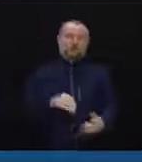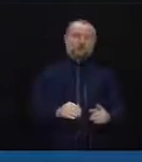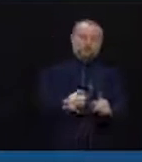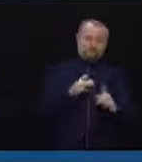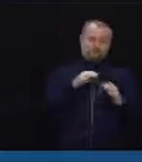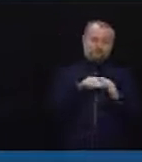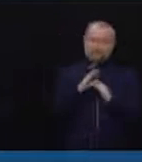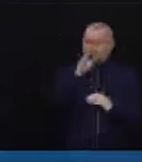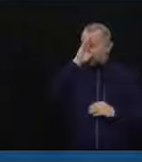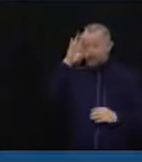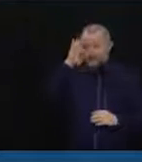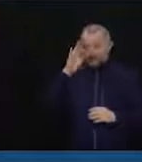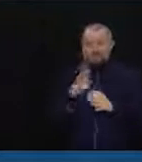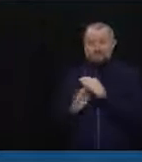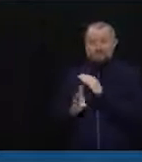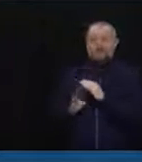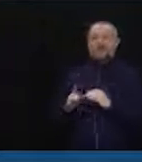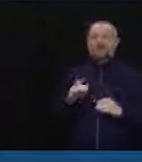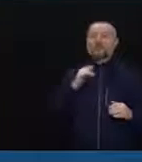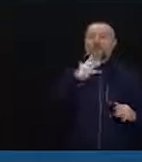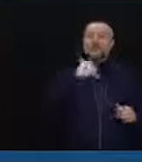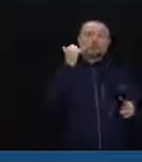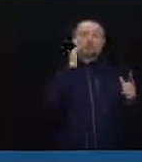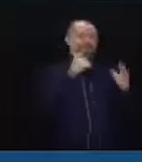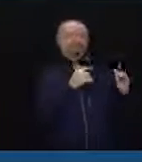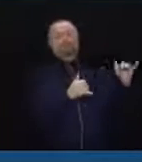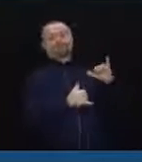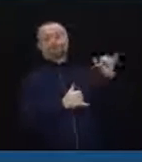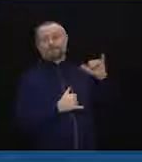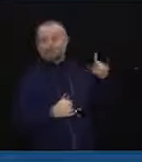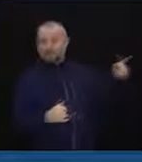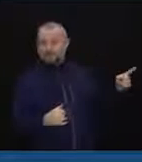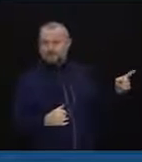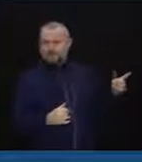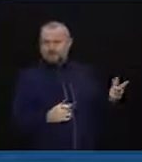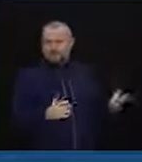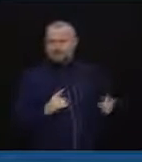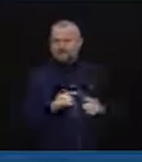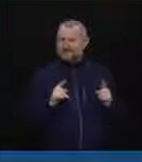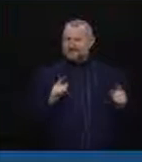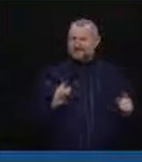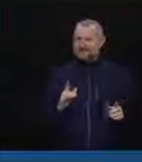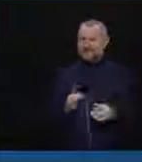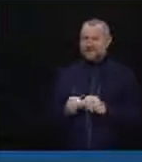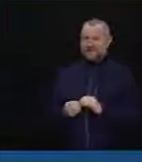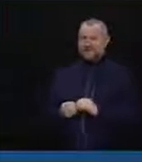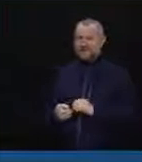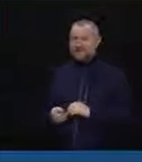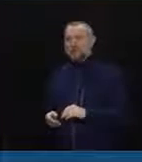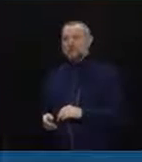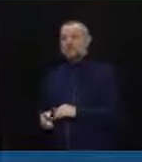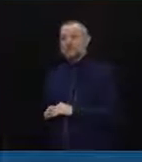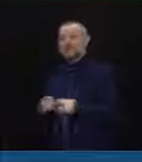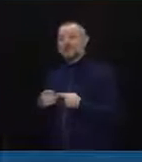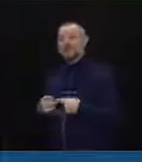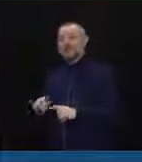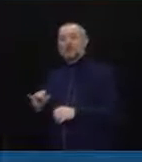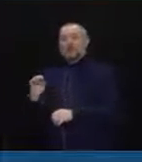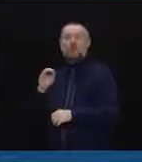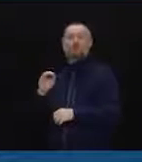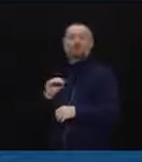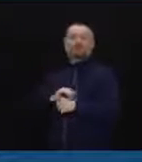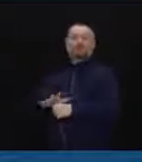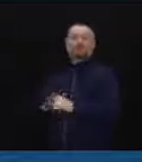than older people. But we did see these go up during the Omicron pandemic